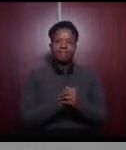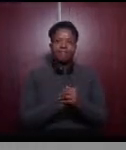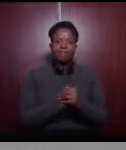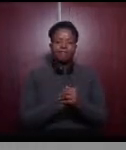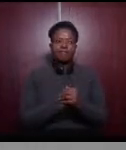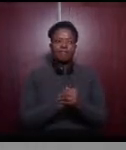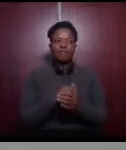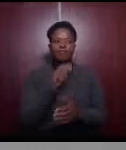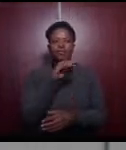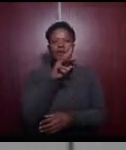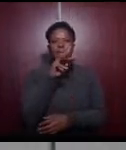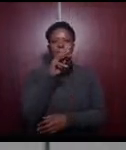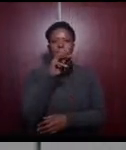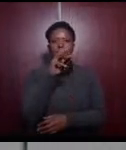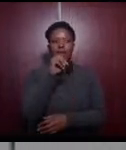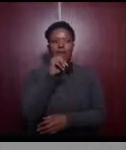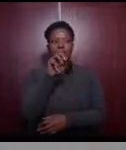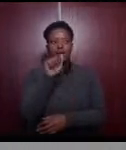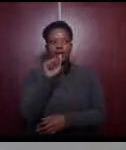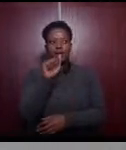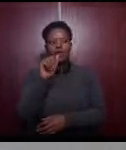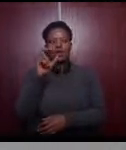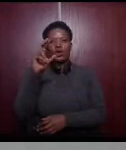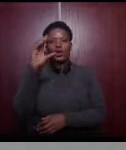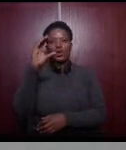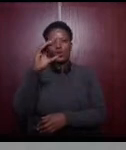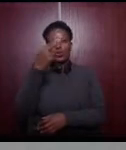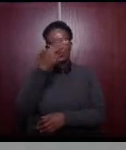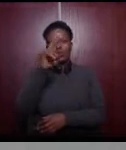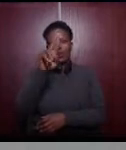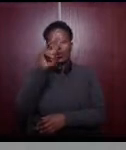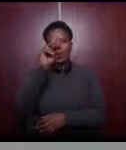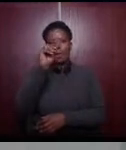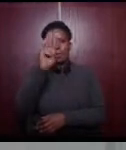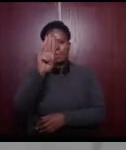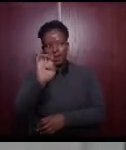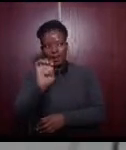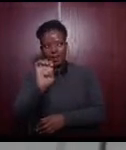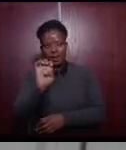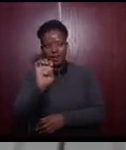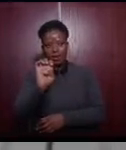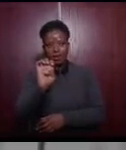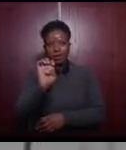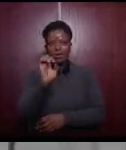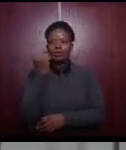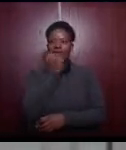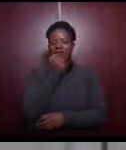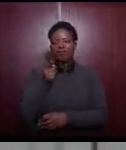Mr. Ngobeni. Ngobeni. Papa Ngobeni.